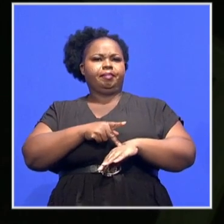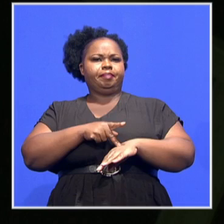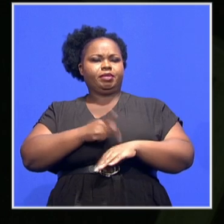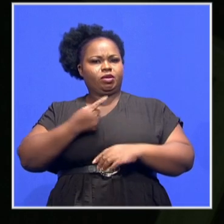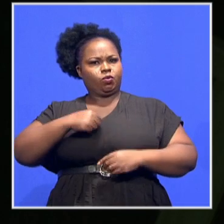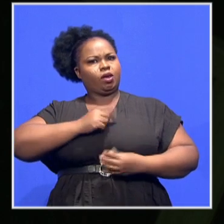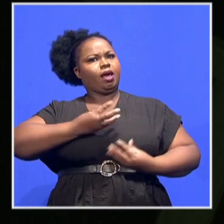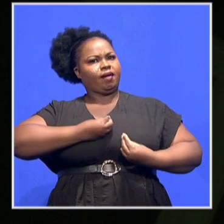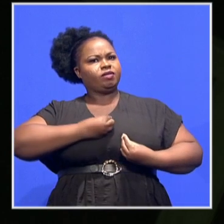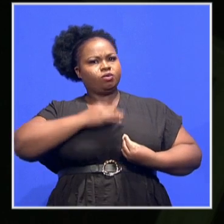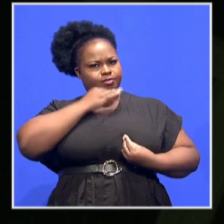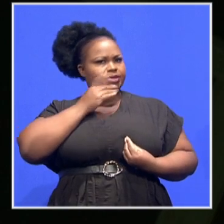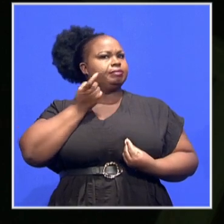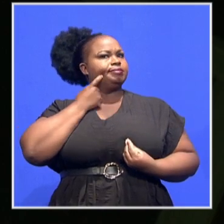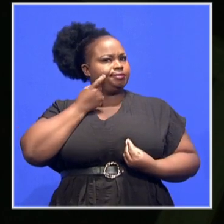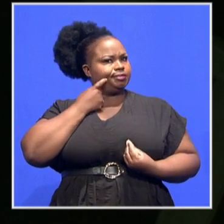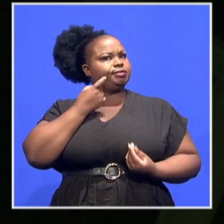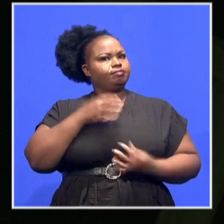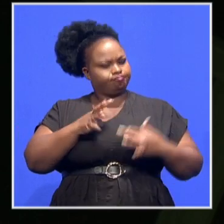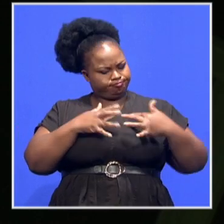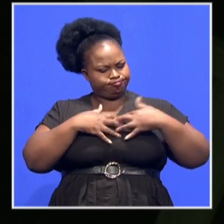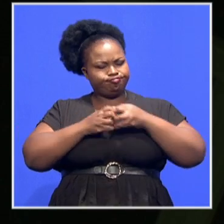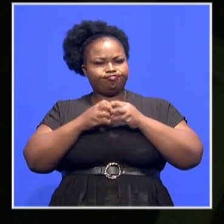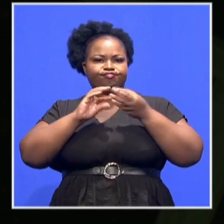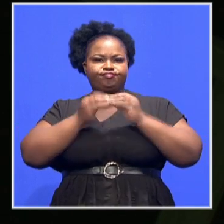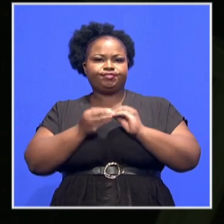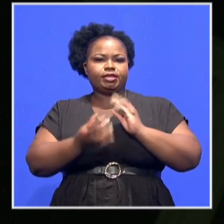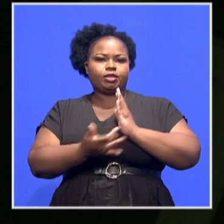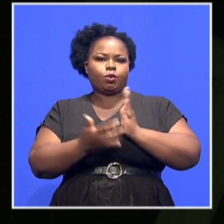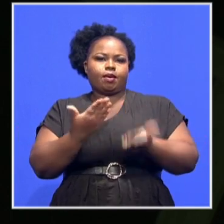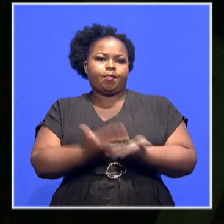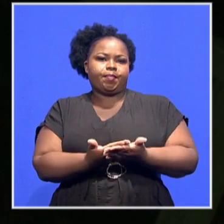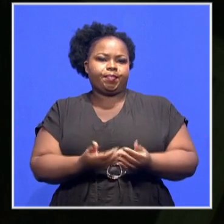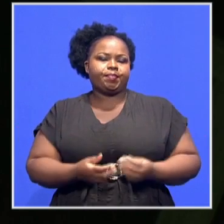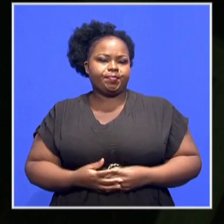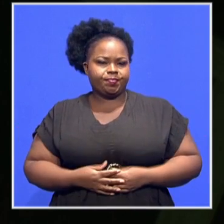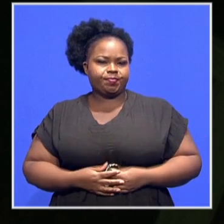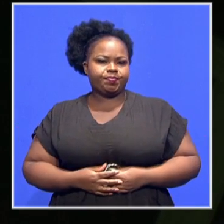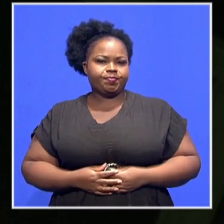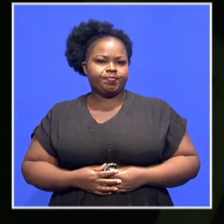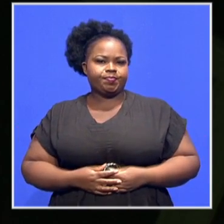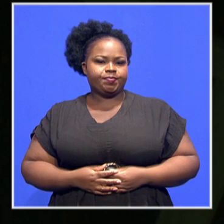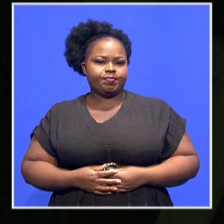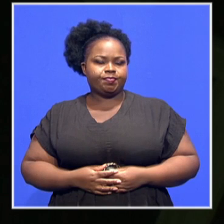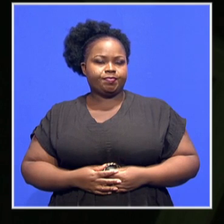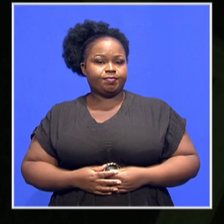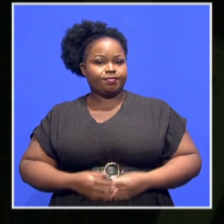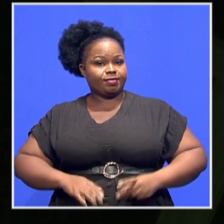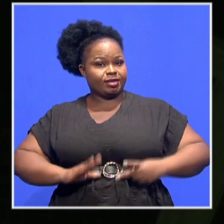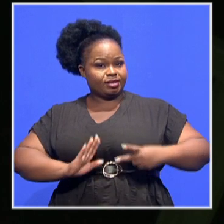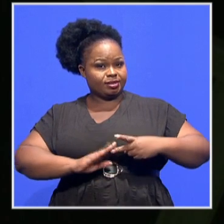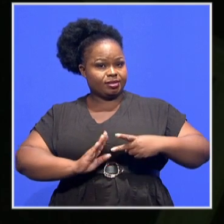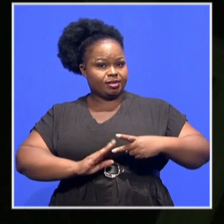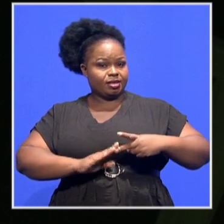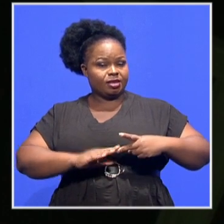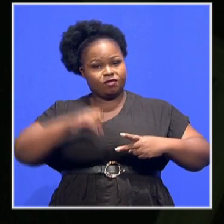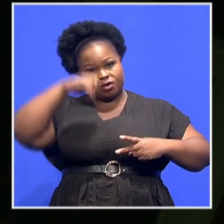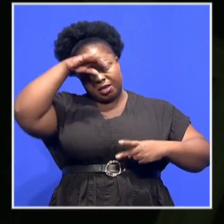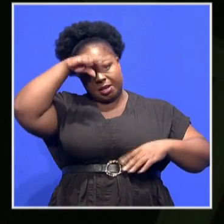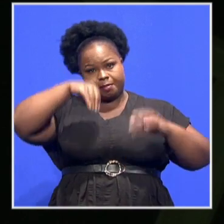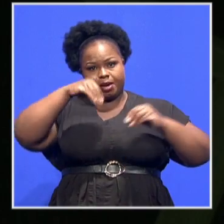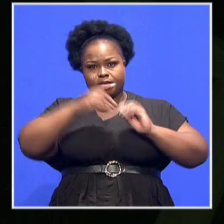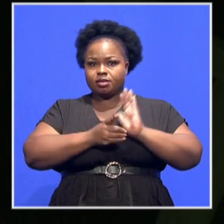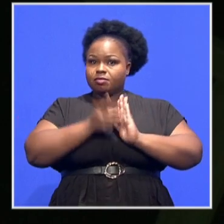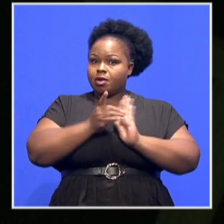to develop such technologies. The second part of our efforts to develop the mining industry is